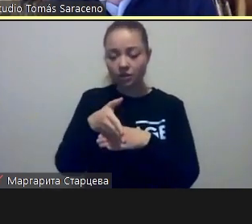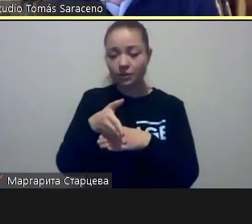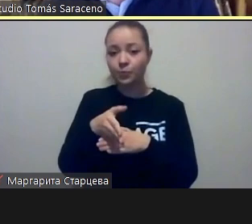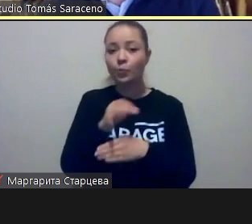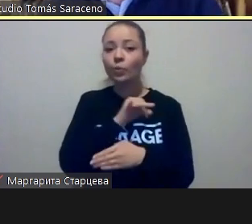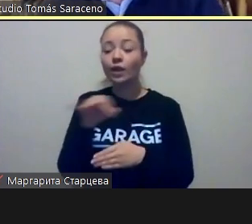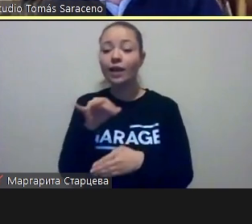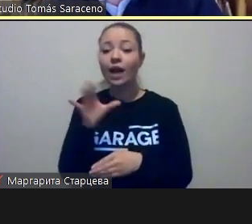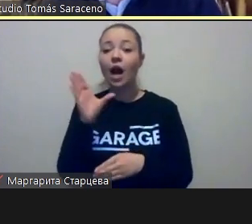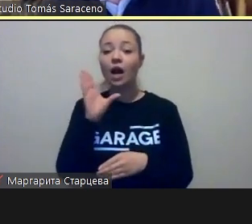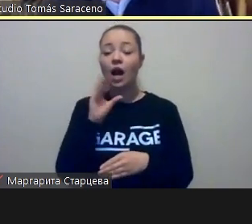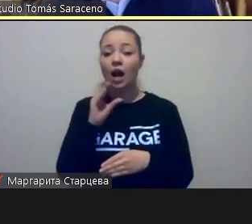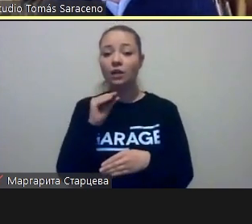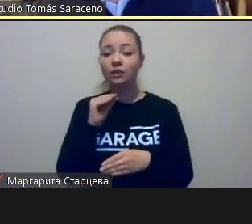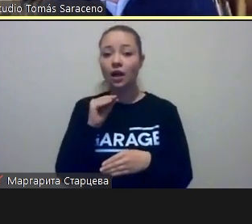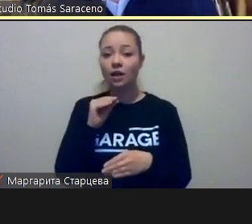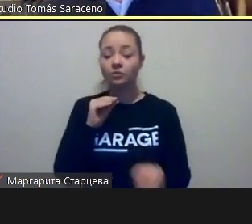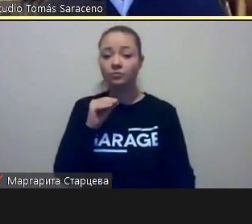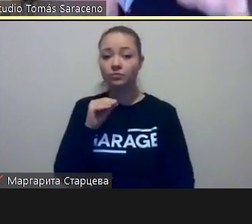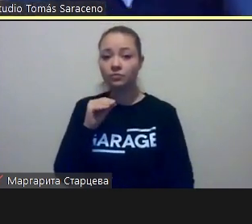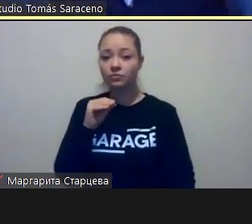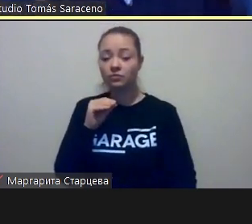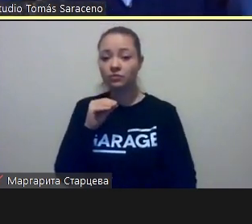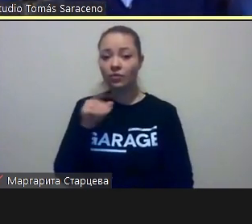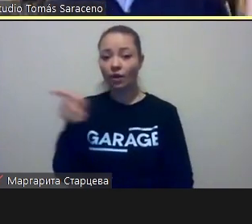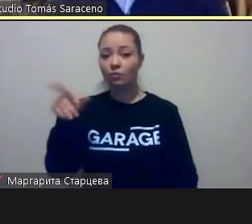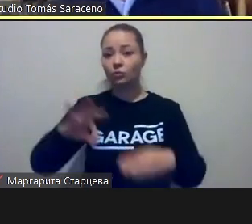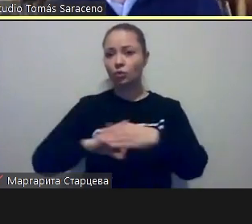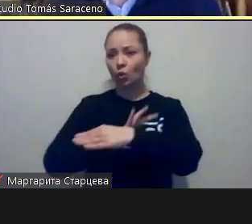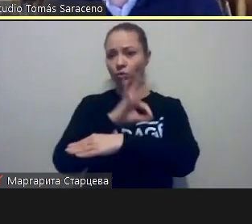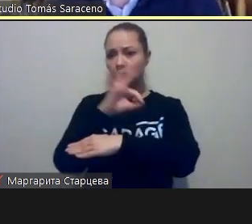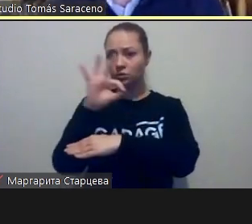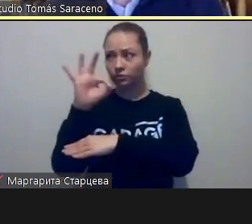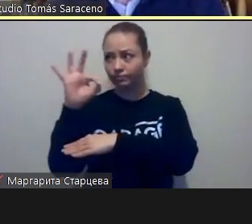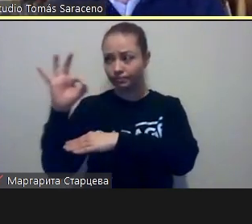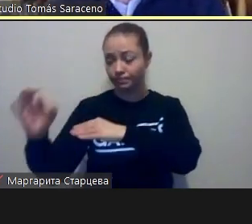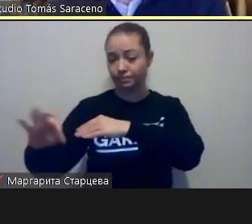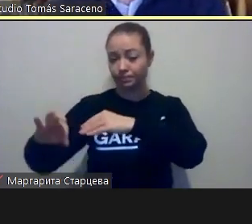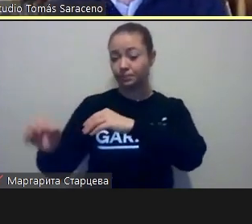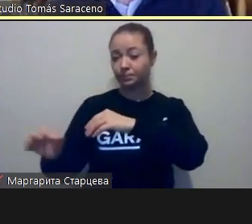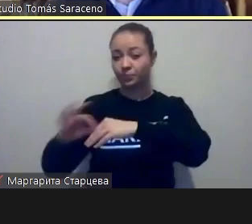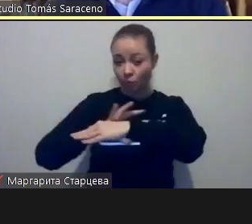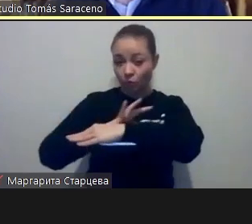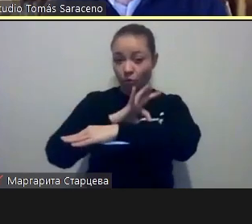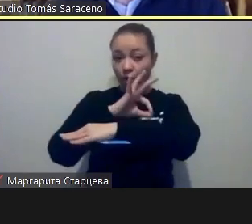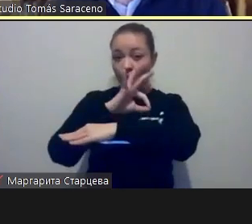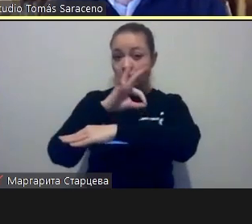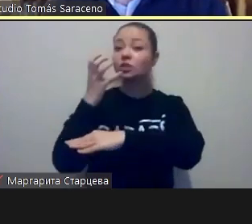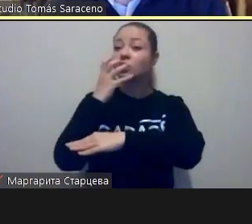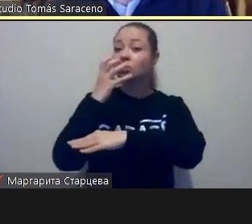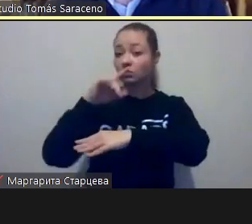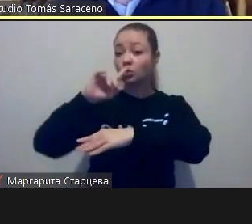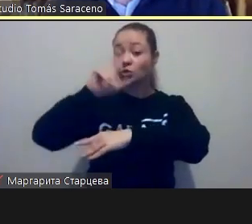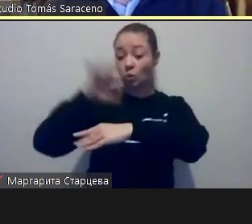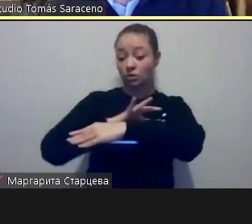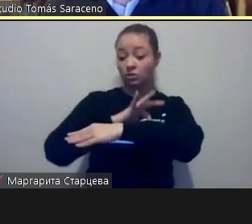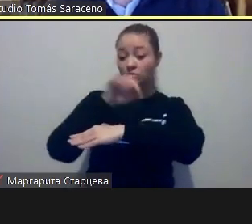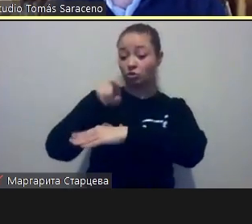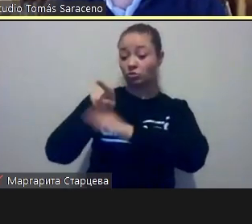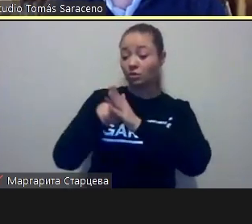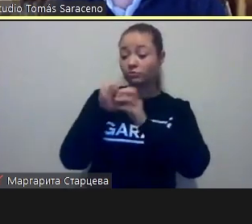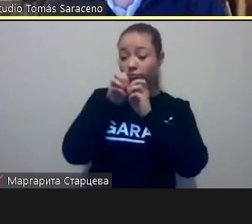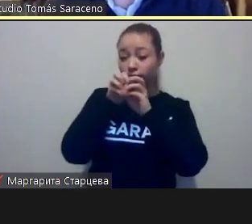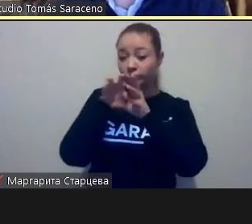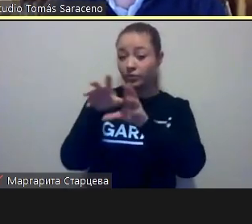it on the right, on the left, it start to warm up the air which is inside this envelope, and then it gets